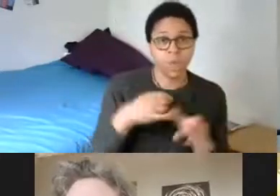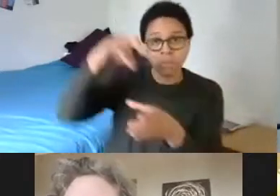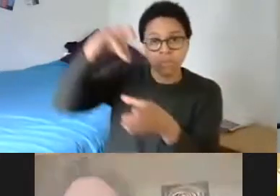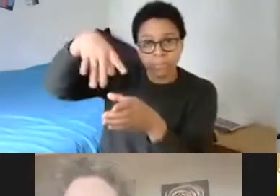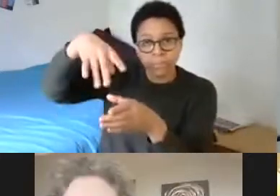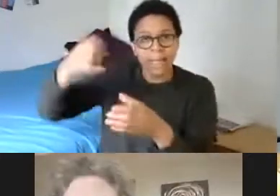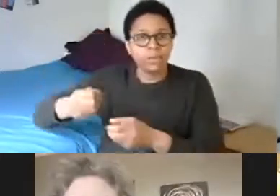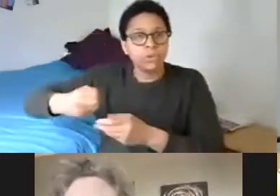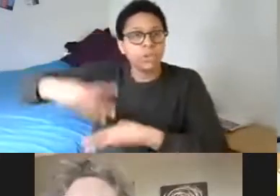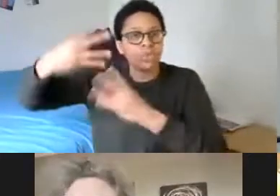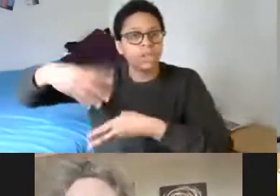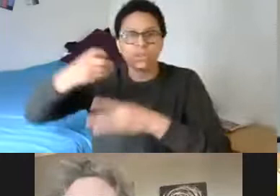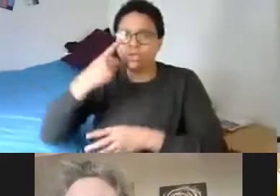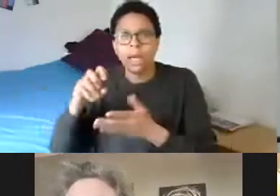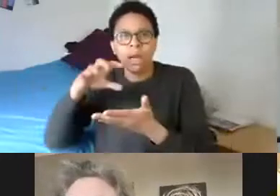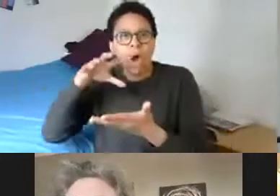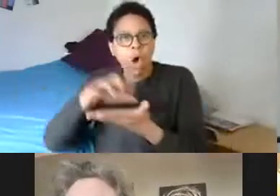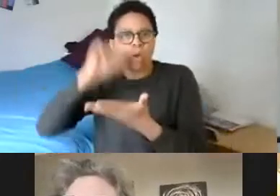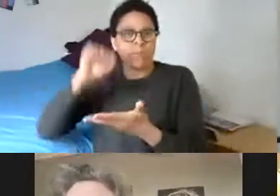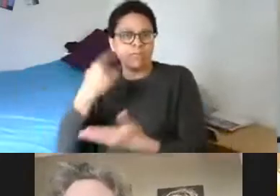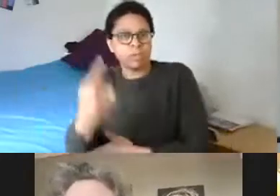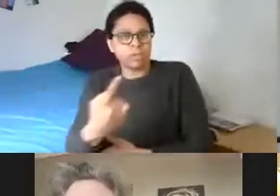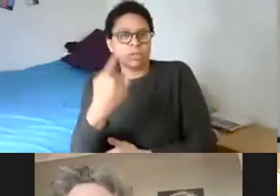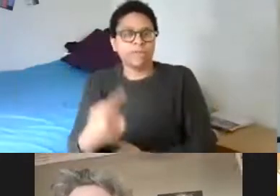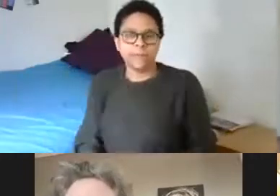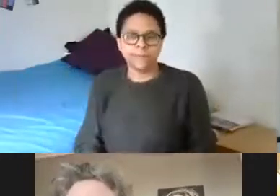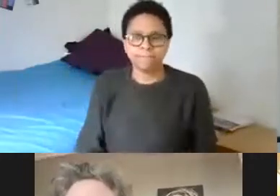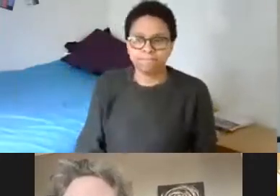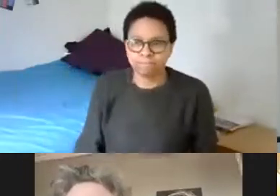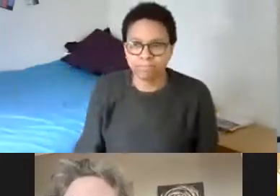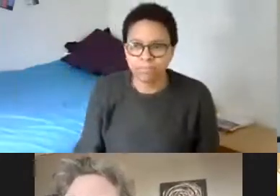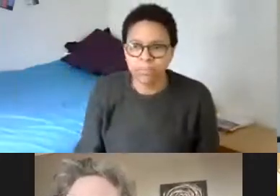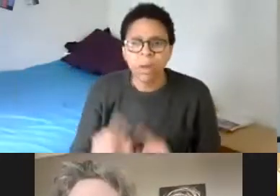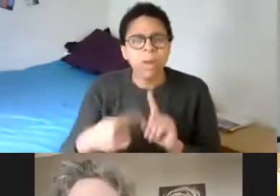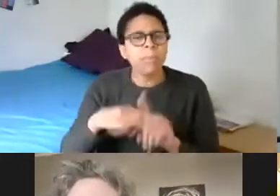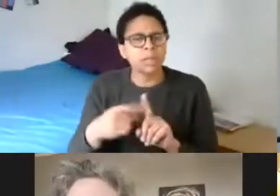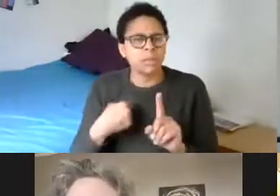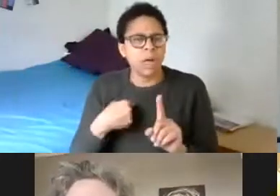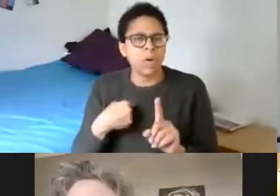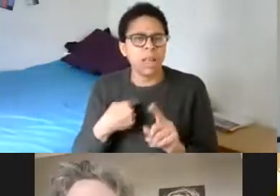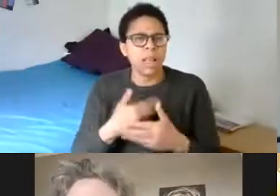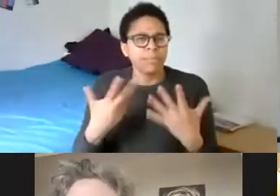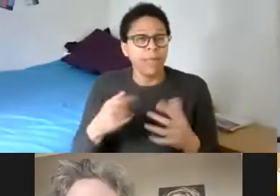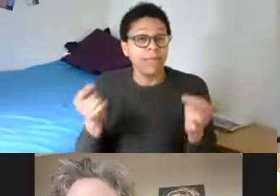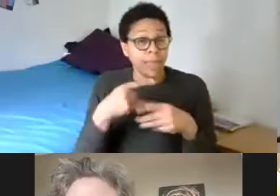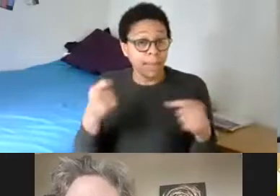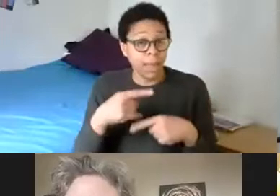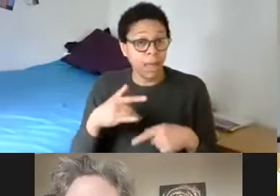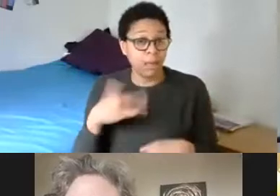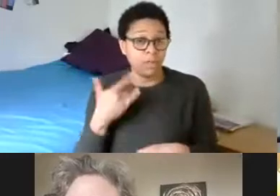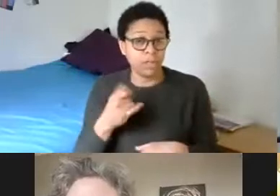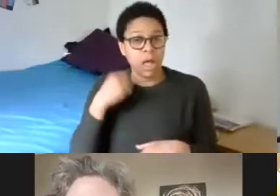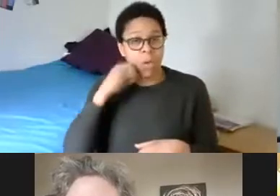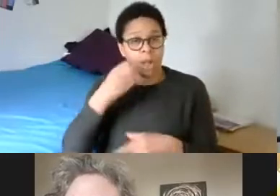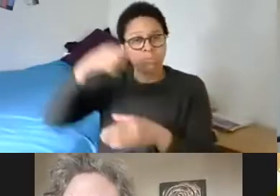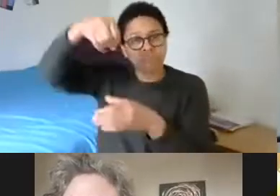that catalogue. And I'll also put those email addresses in the chat as well, so that you've got those